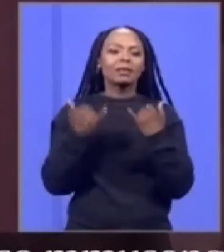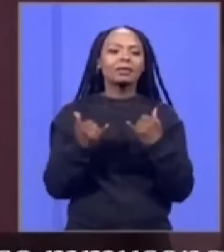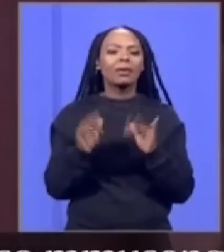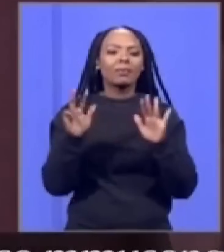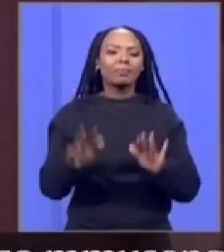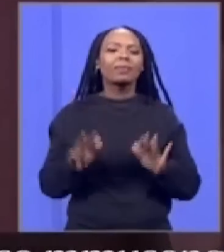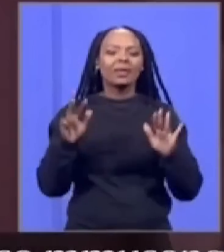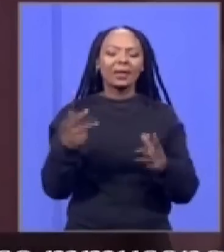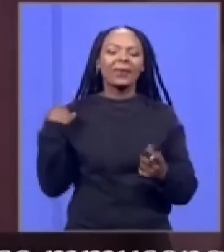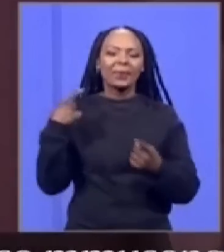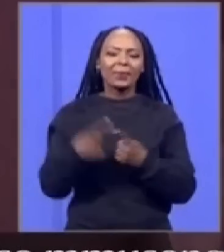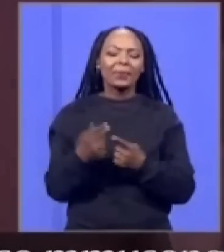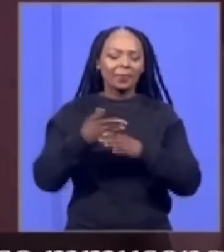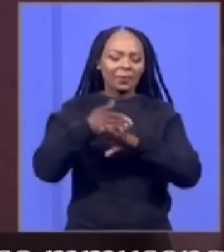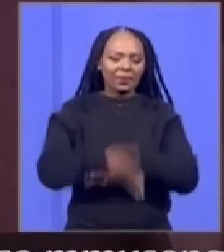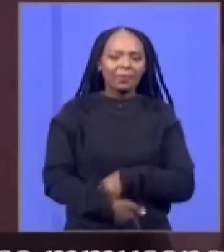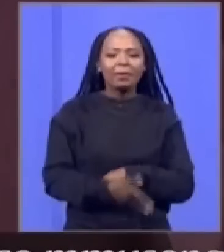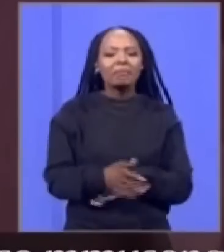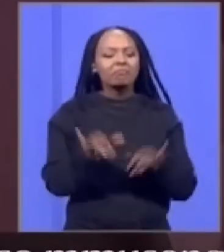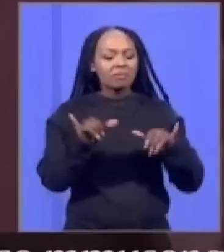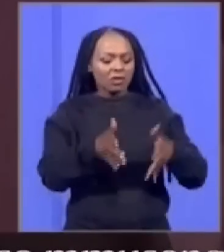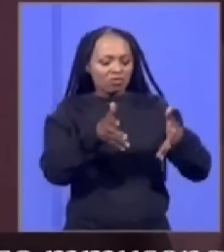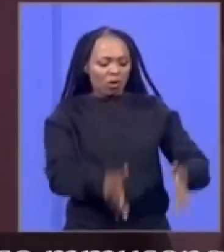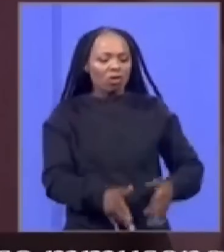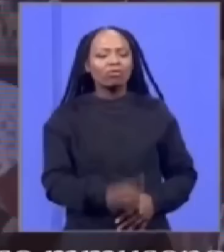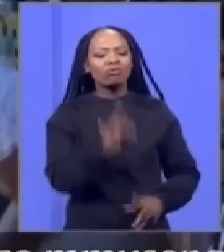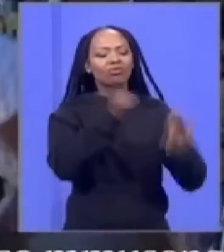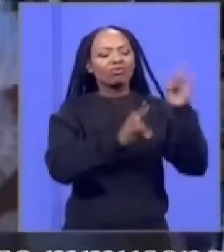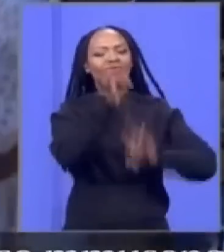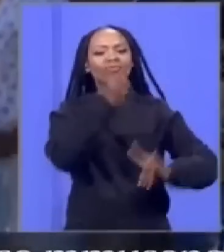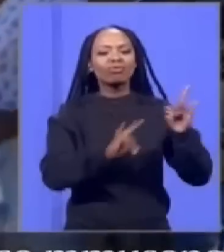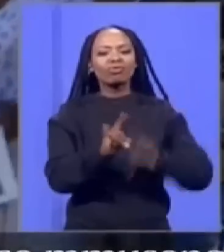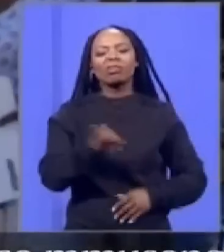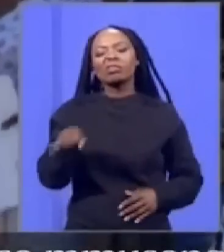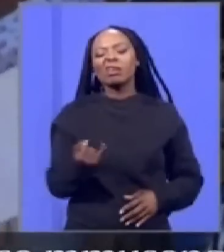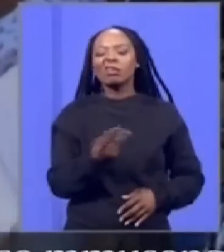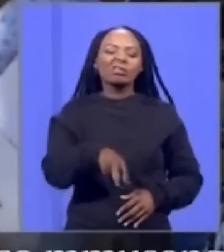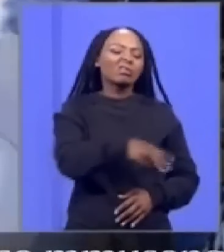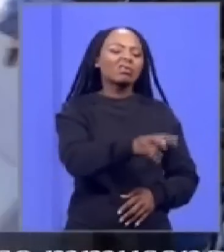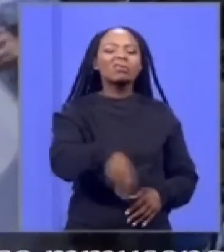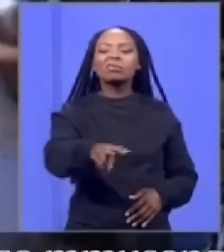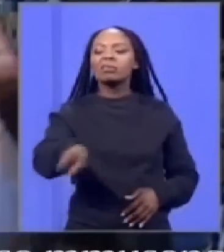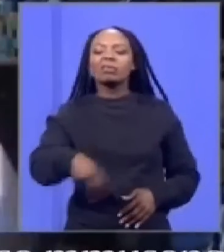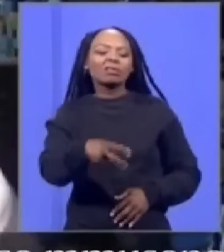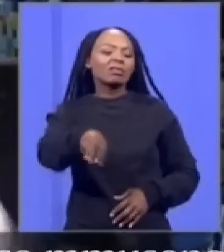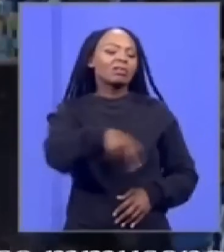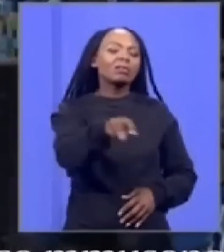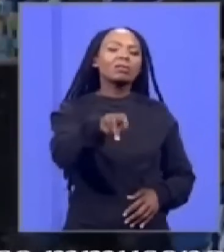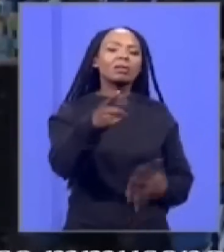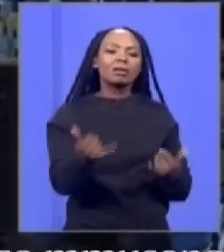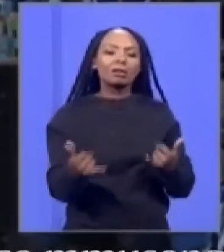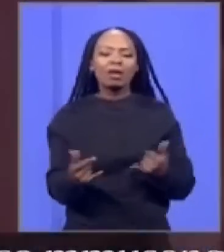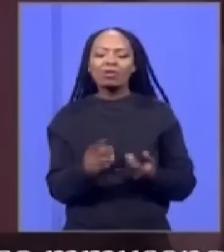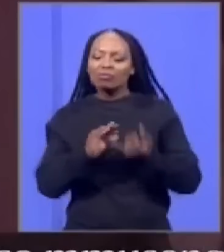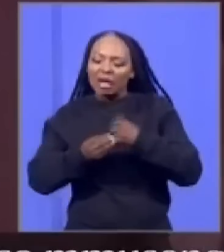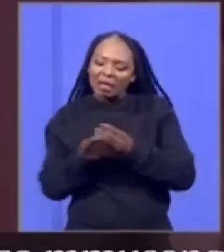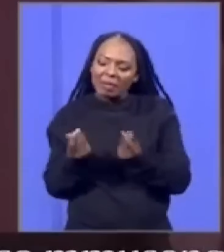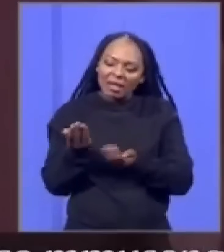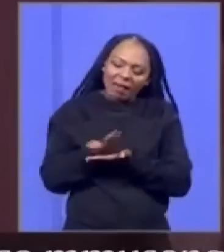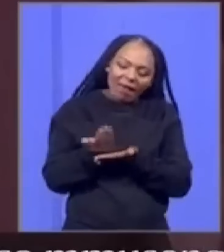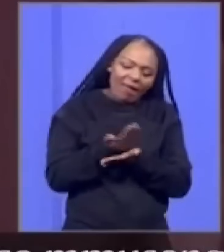ntse ke sama mo toropong. Ke ntse ke itsamela toropo e. Jaanong ke tlo sama masentenyana